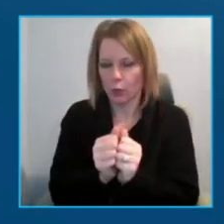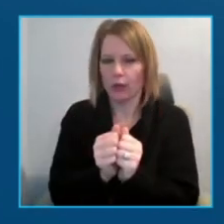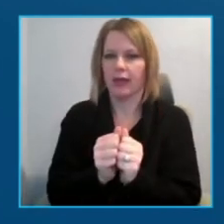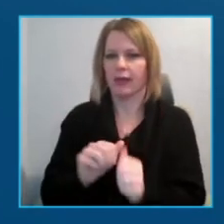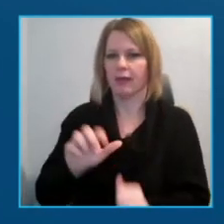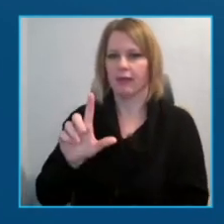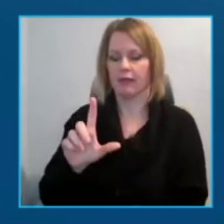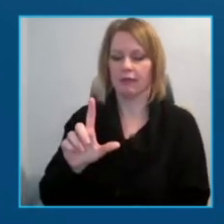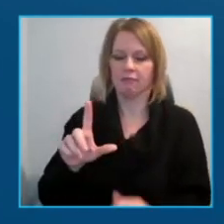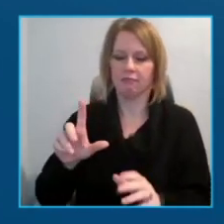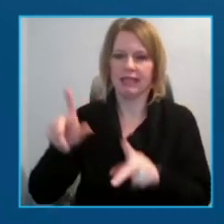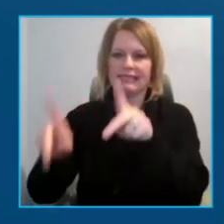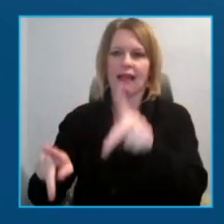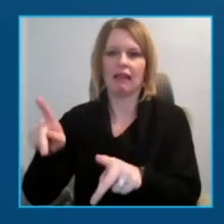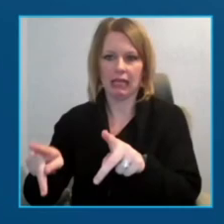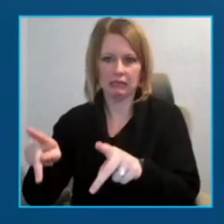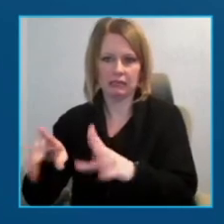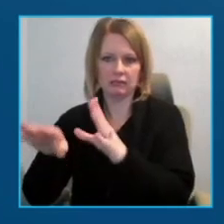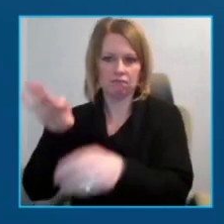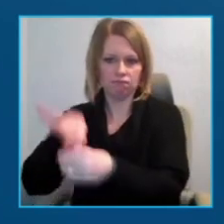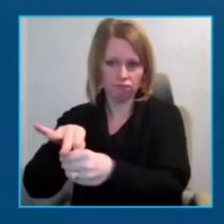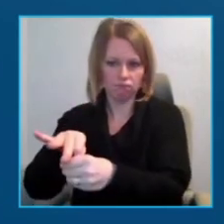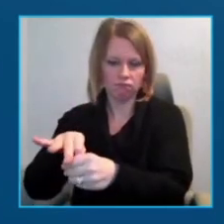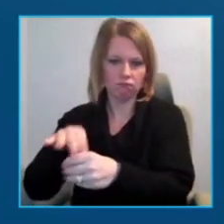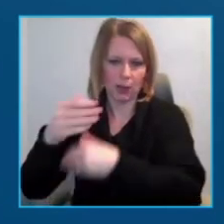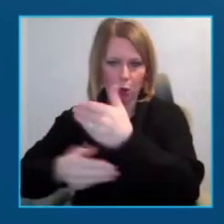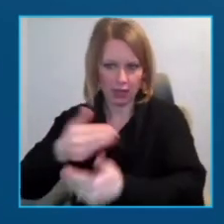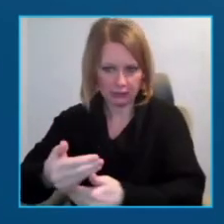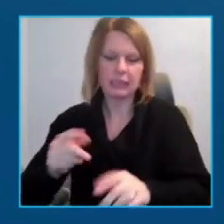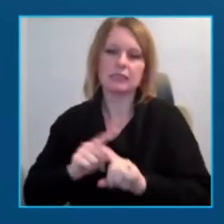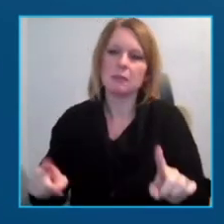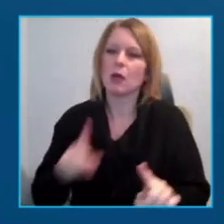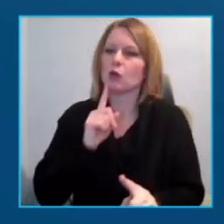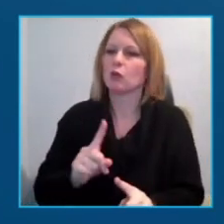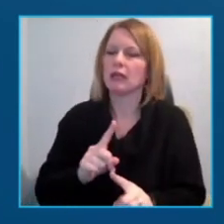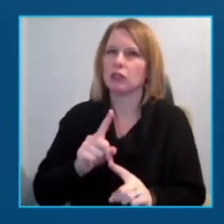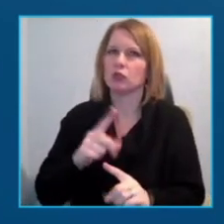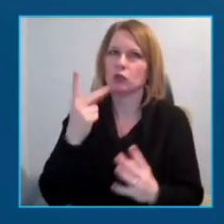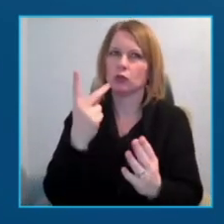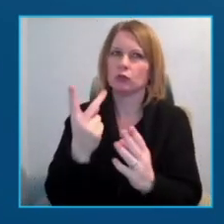but it's to record what we've learned during 2020.